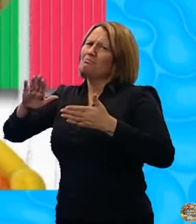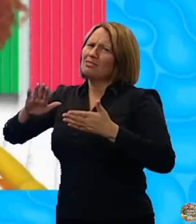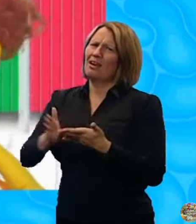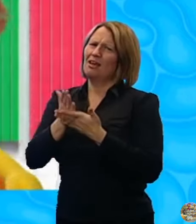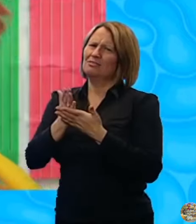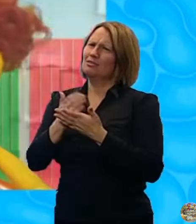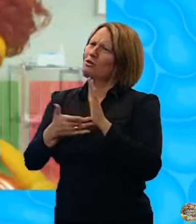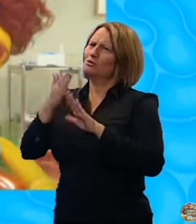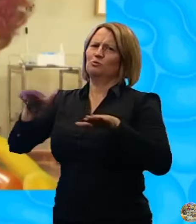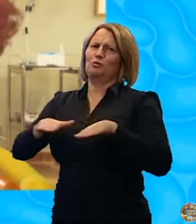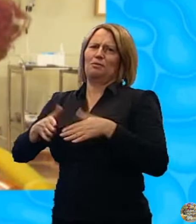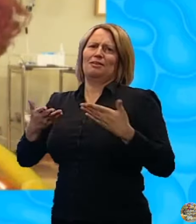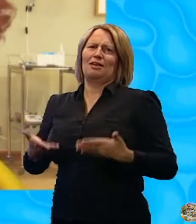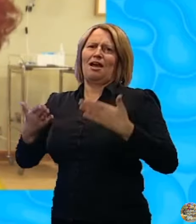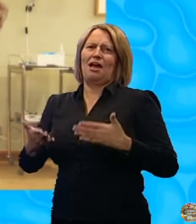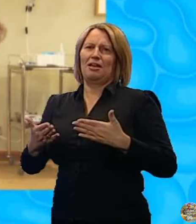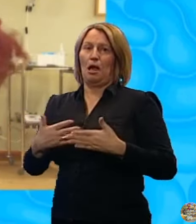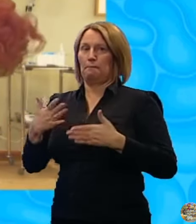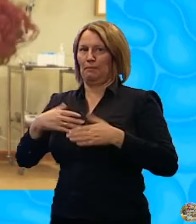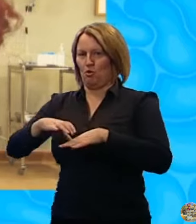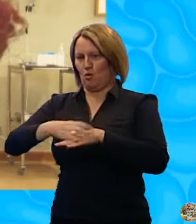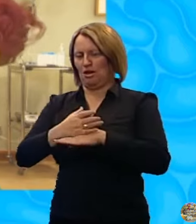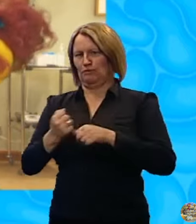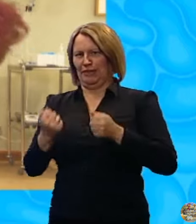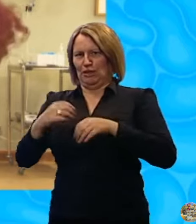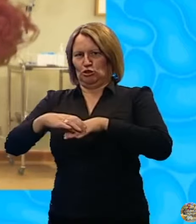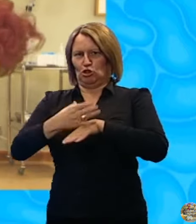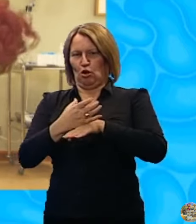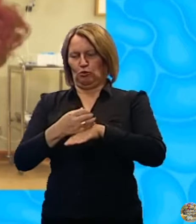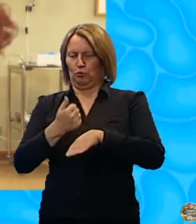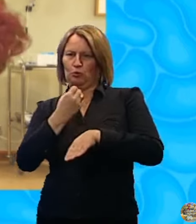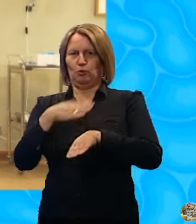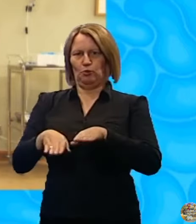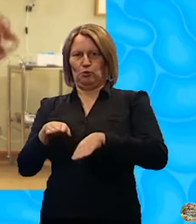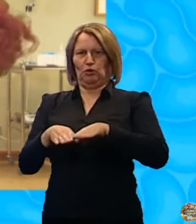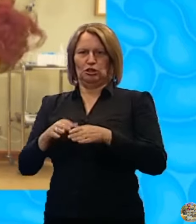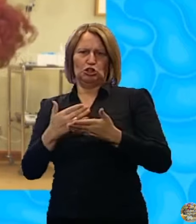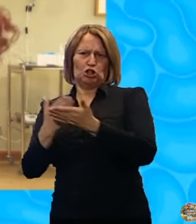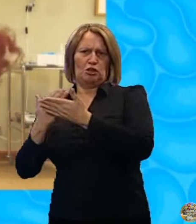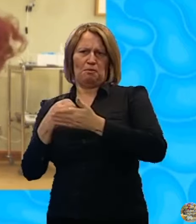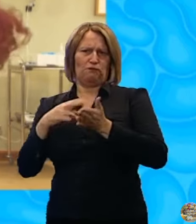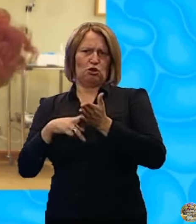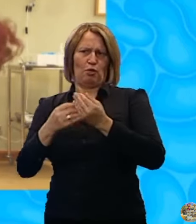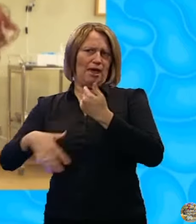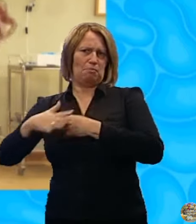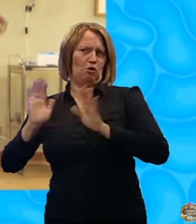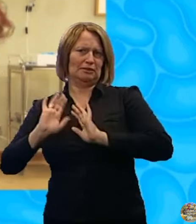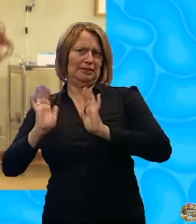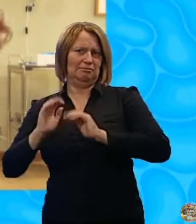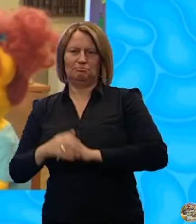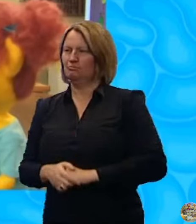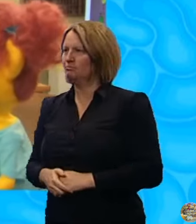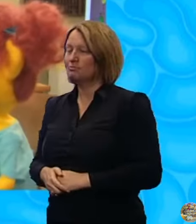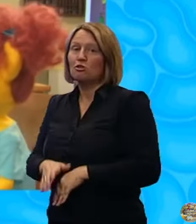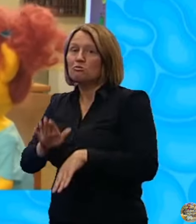Great. I'm glad I can go swimming now. I'm going to wear my super Veruca sock and not share my Veruca with anybody.